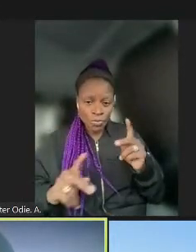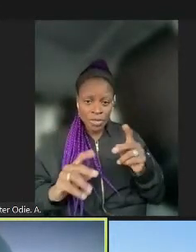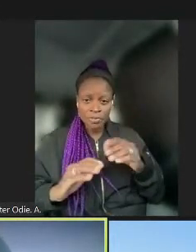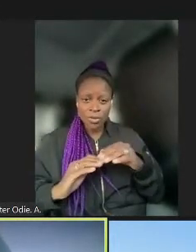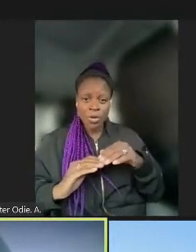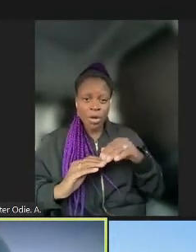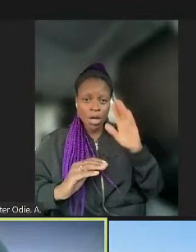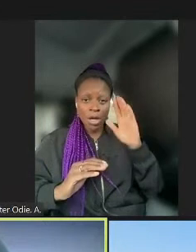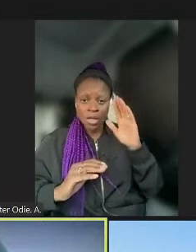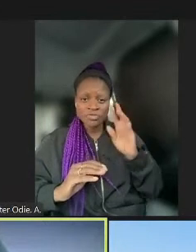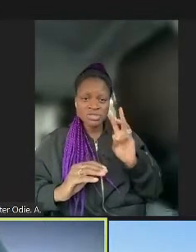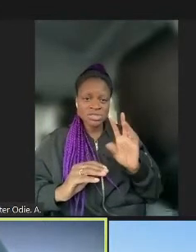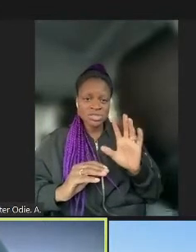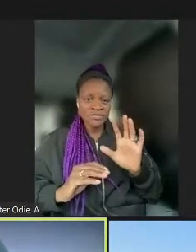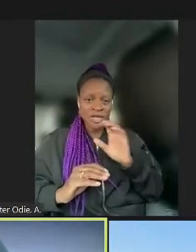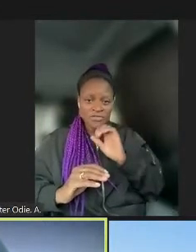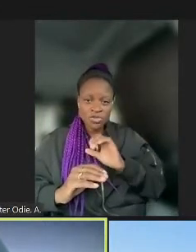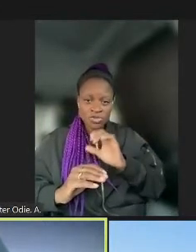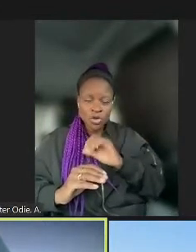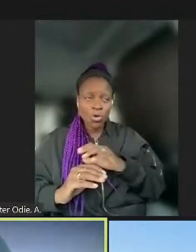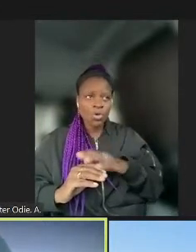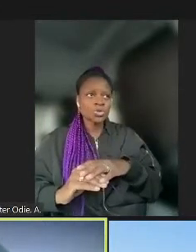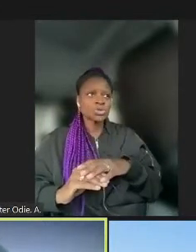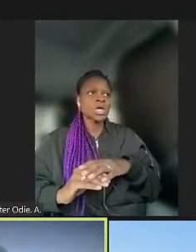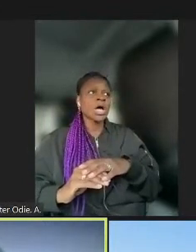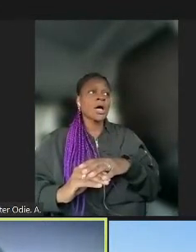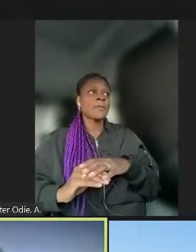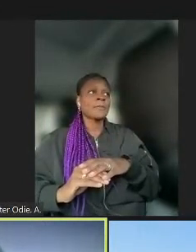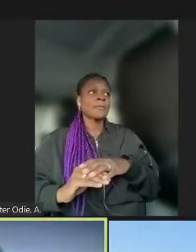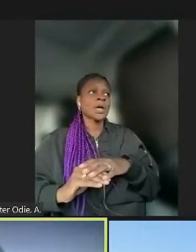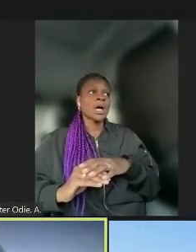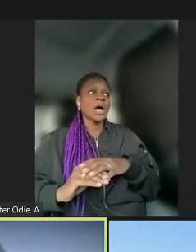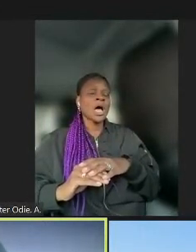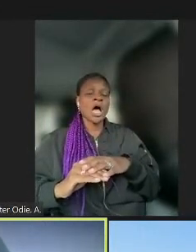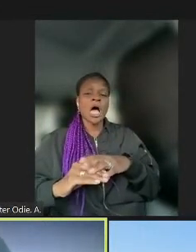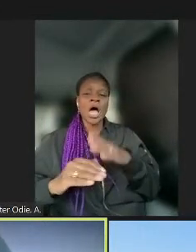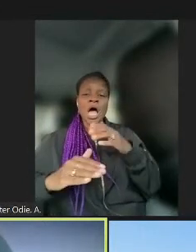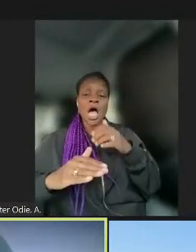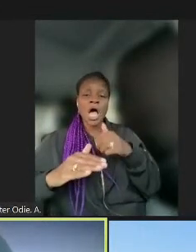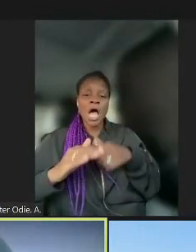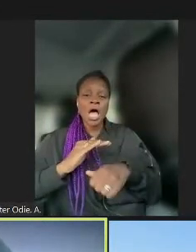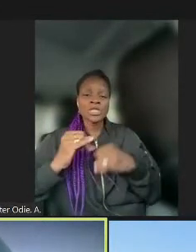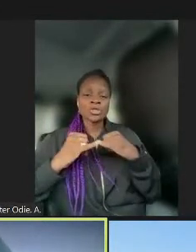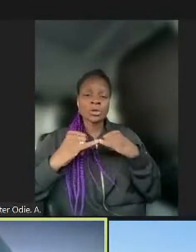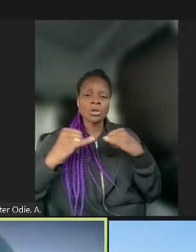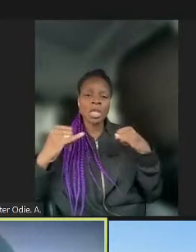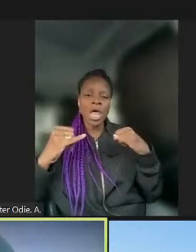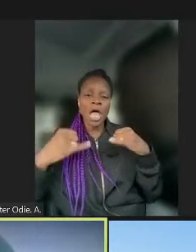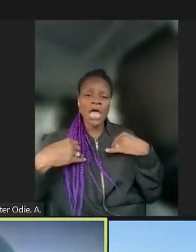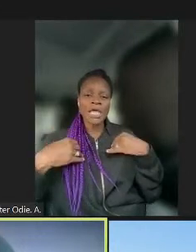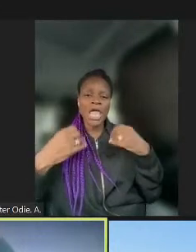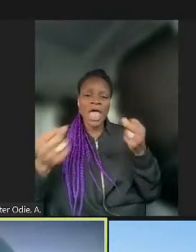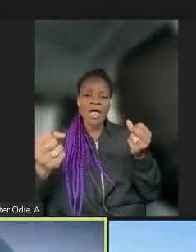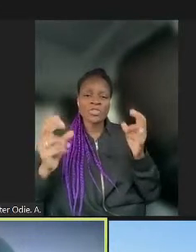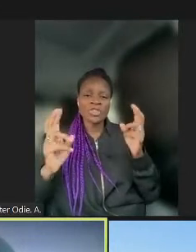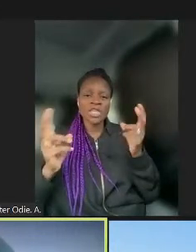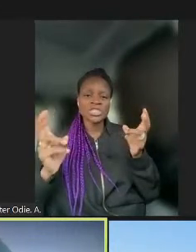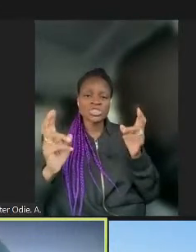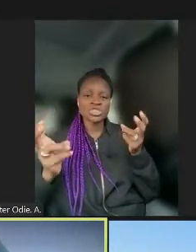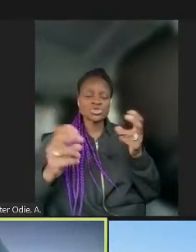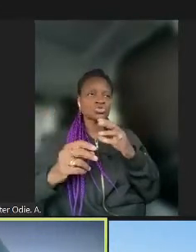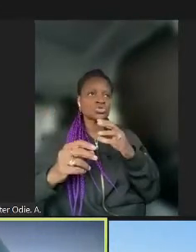65, those with underlying conditions, and more recently, even healthy people who are